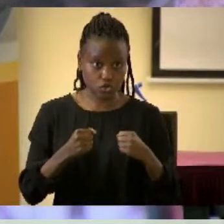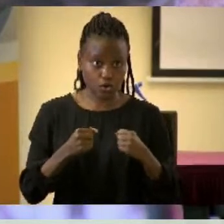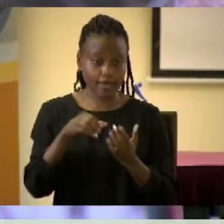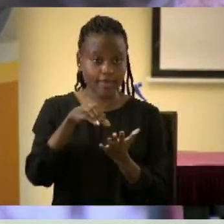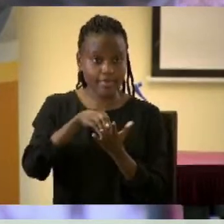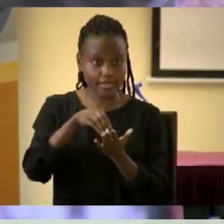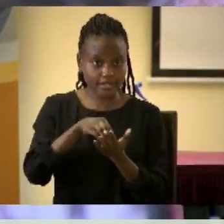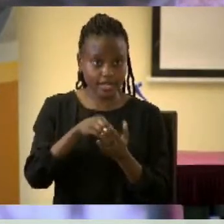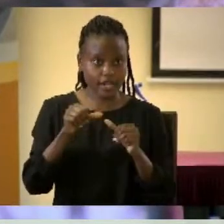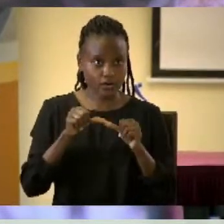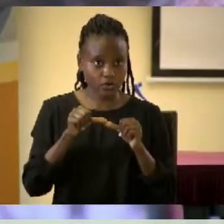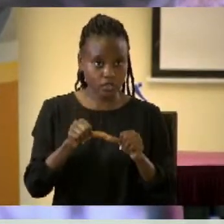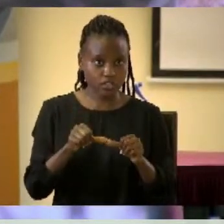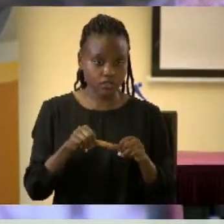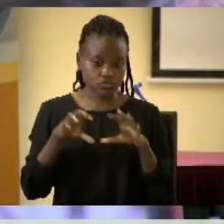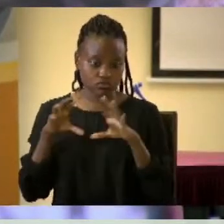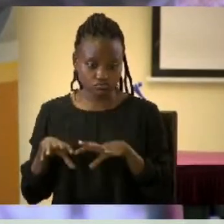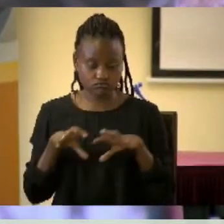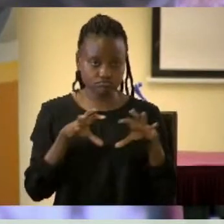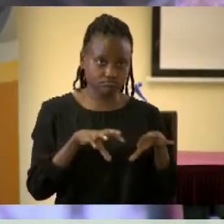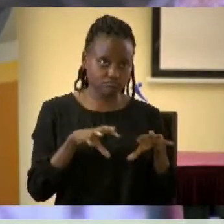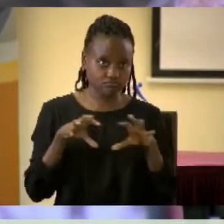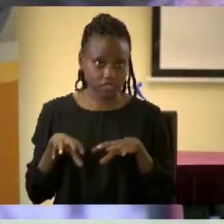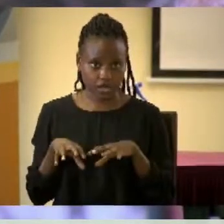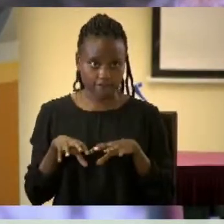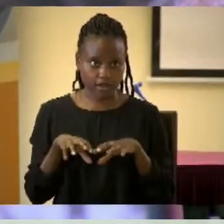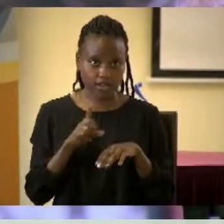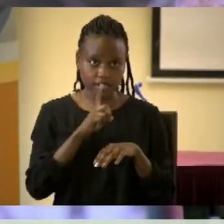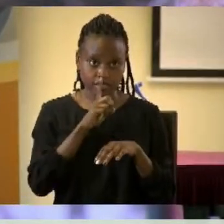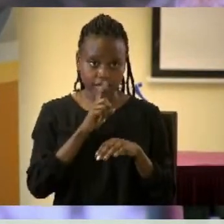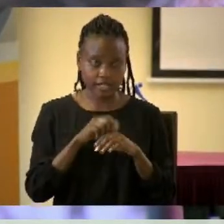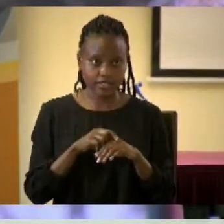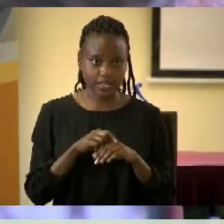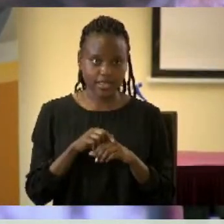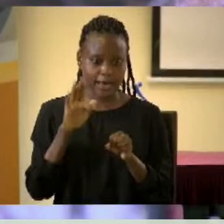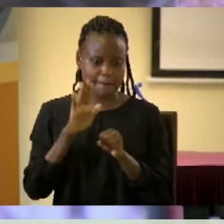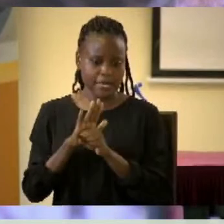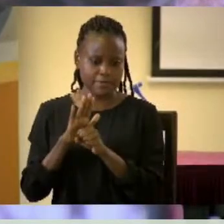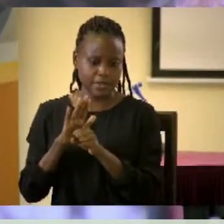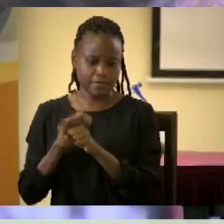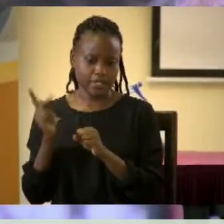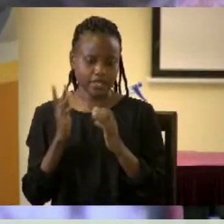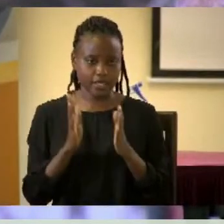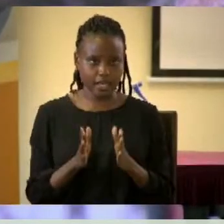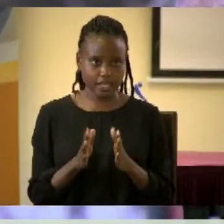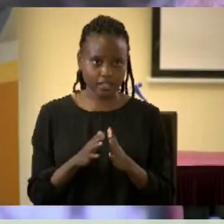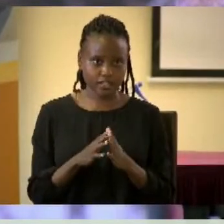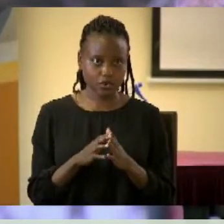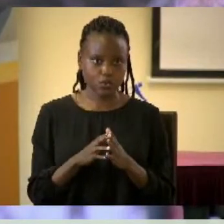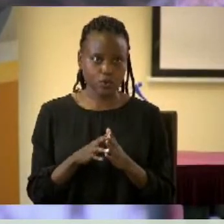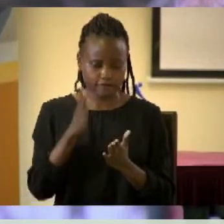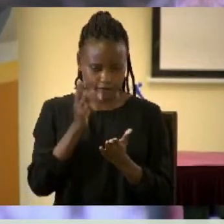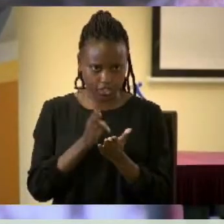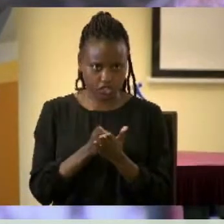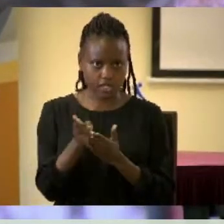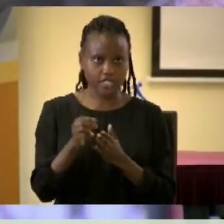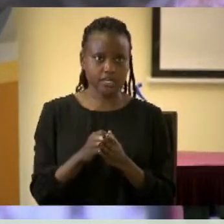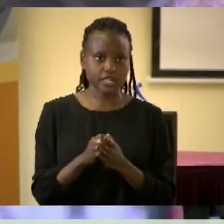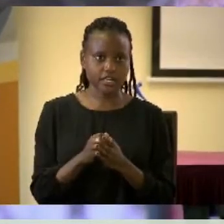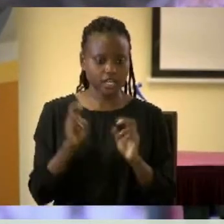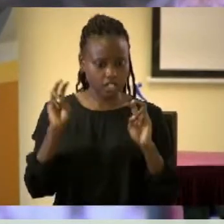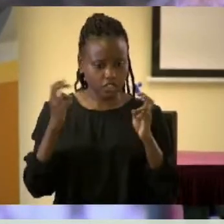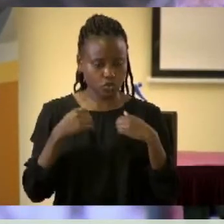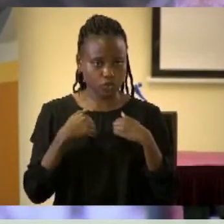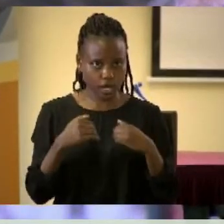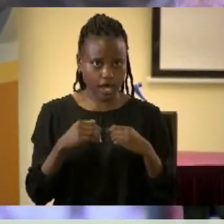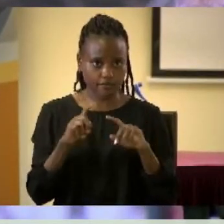to suffer great injustice in silence. There are thousands of Kenyans who have genuine legal claims that they do not